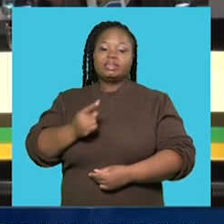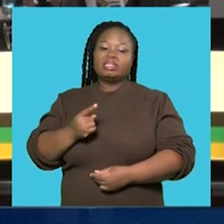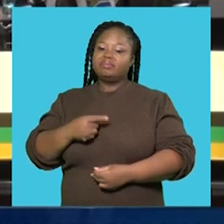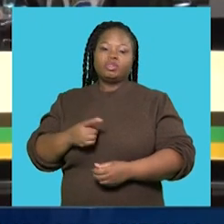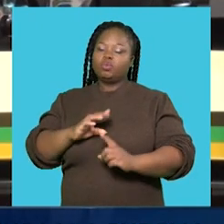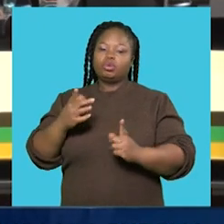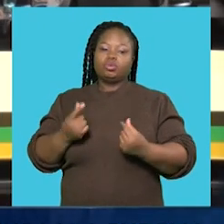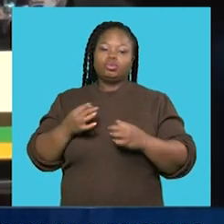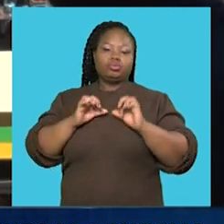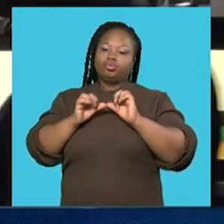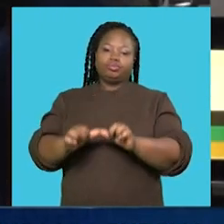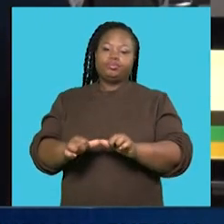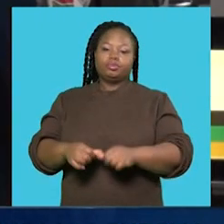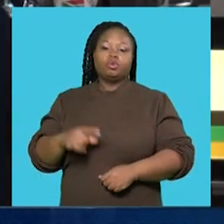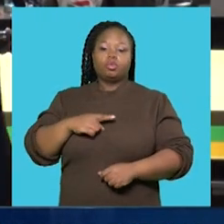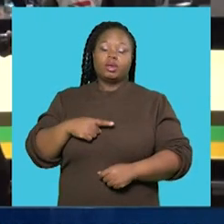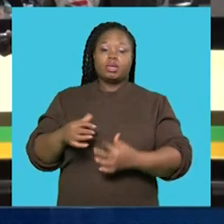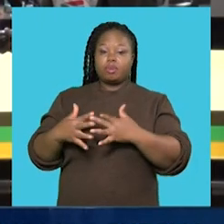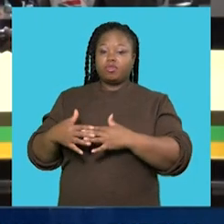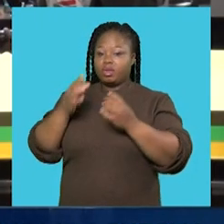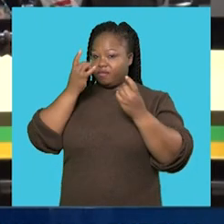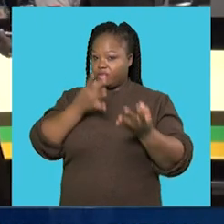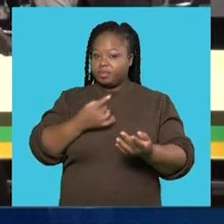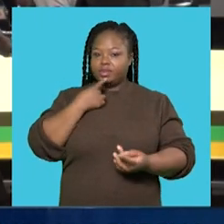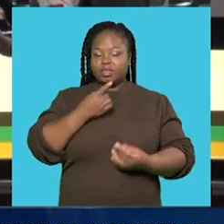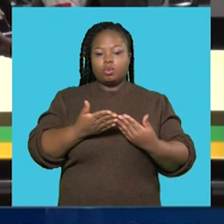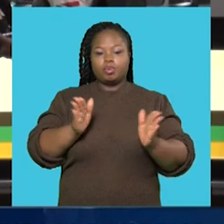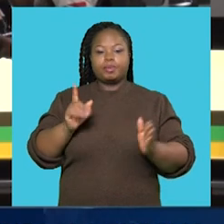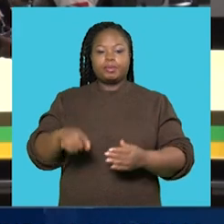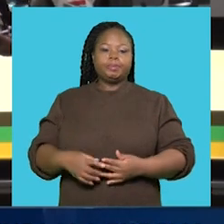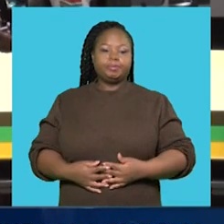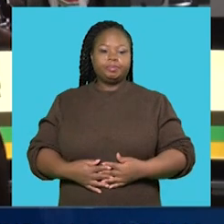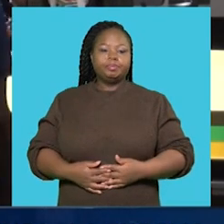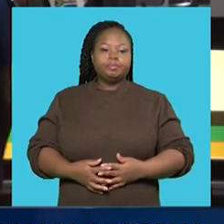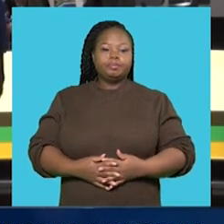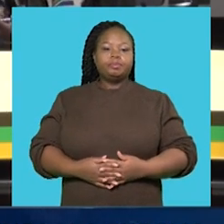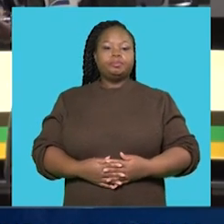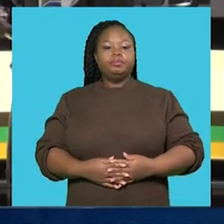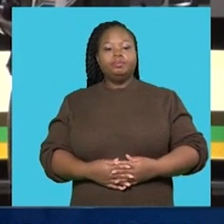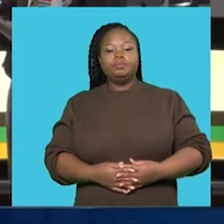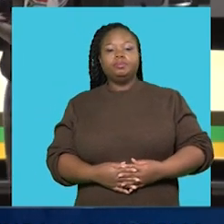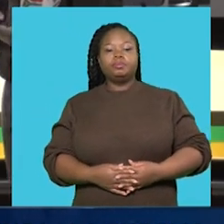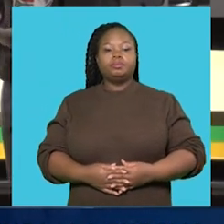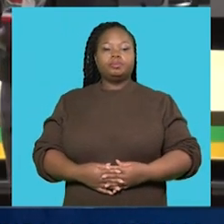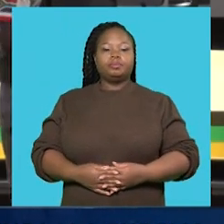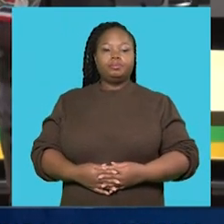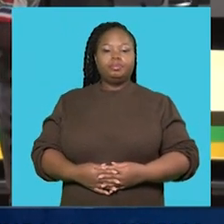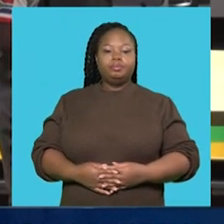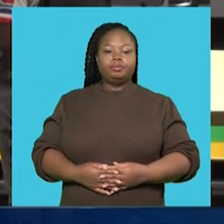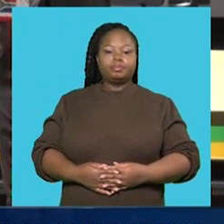ndongayo. Nge mungu vwagugiale lwe imeliga. Ugu be ivule lem ngelem. Ezindabene za Soetoo TV. Kubikom kondesimieni.